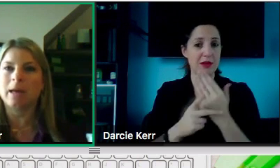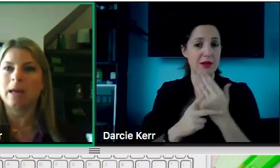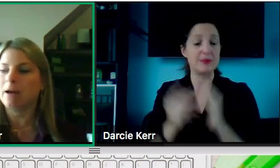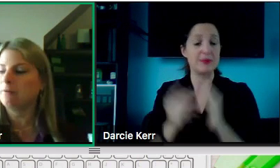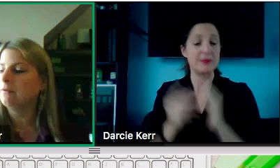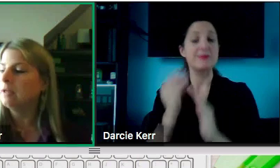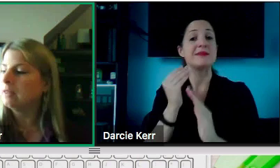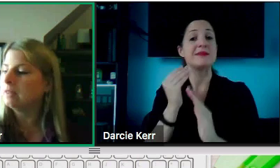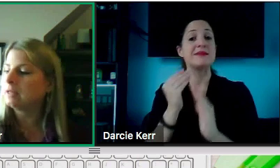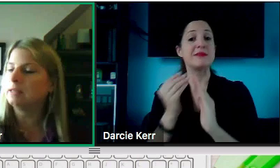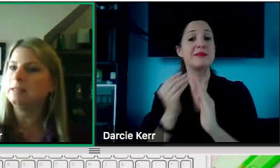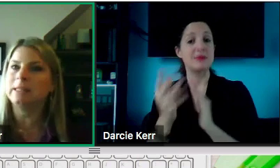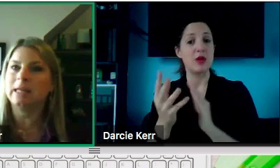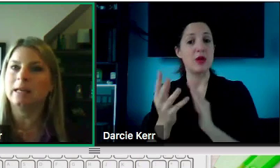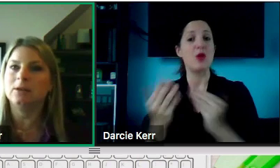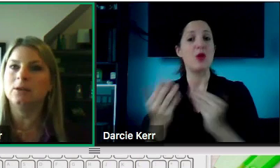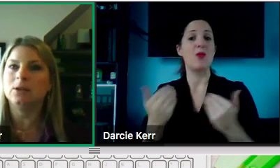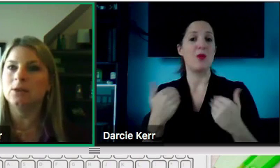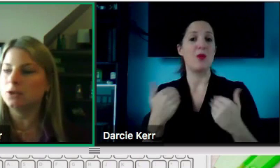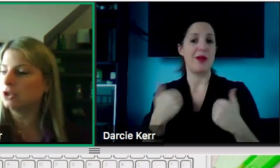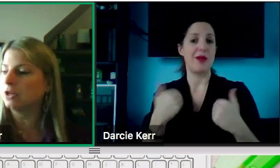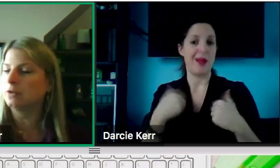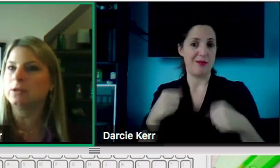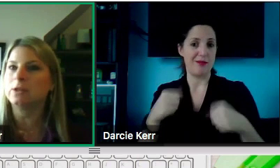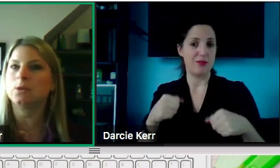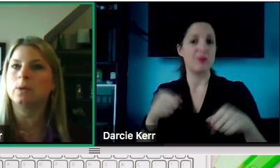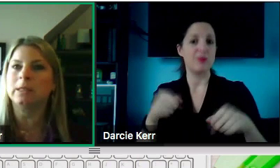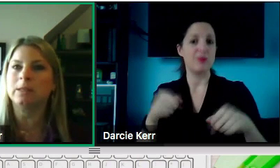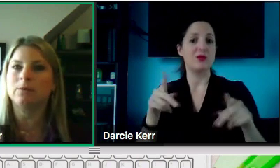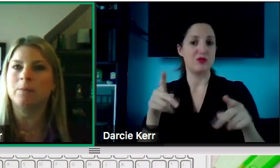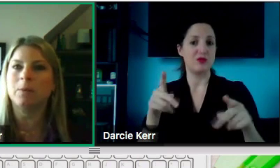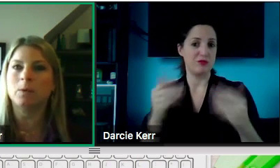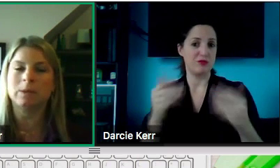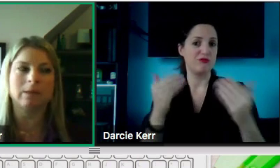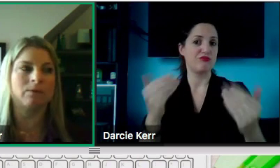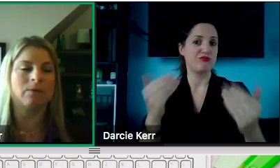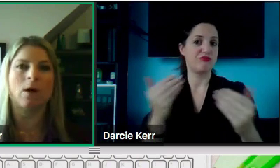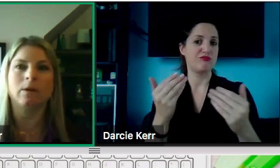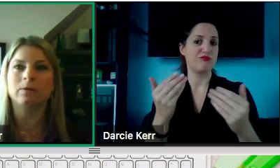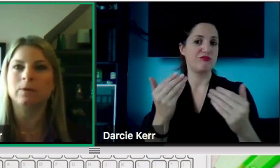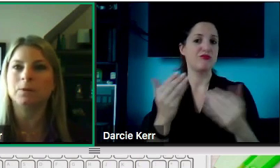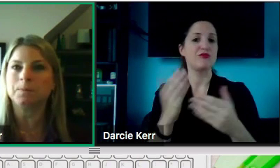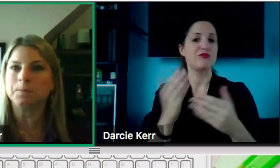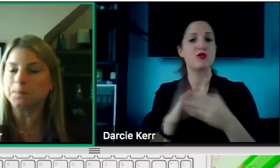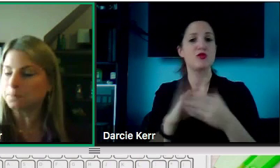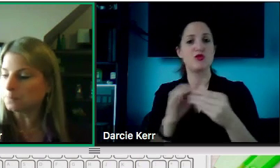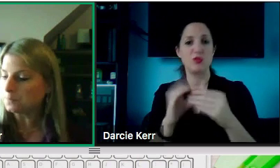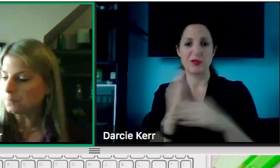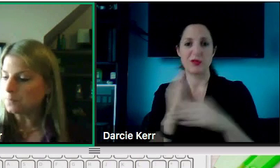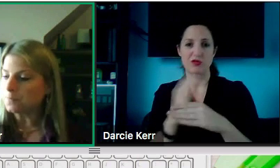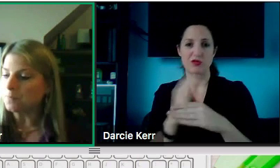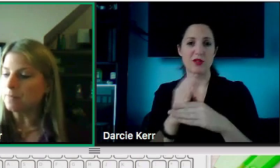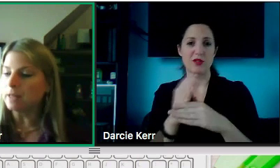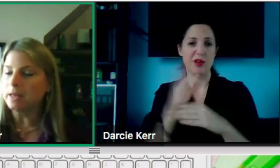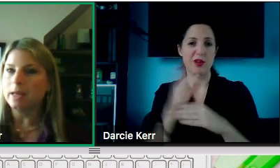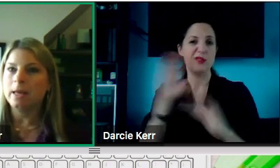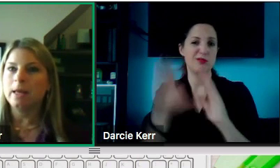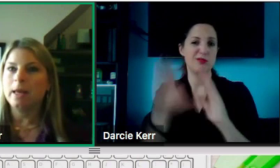time that we have the consent to share the stories from those involved.